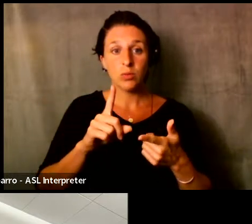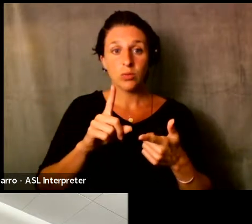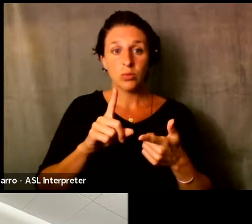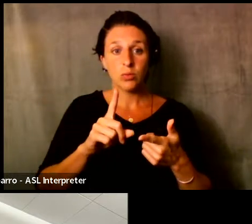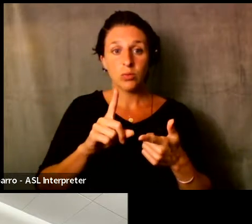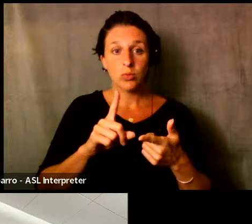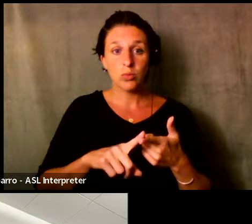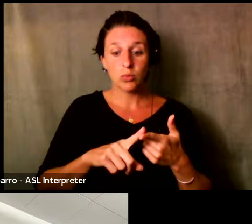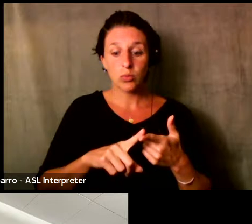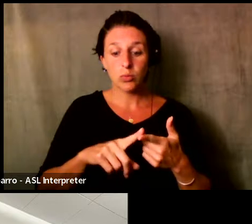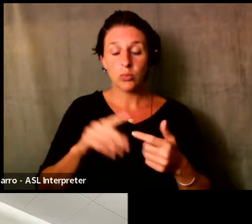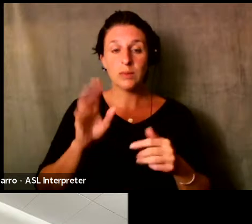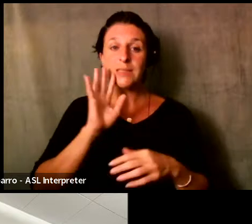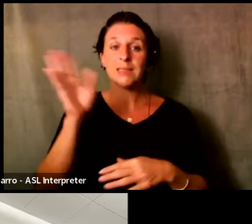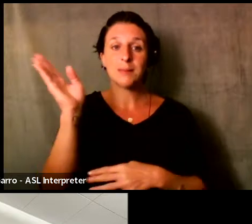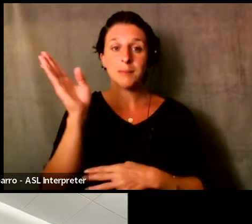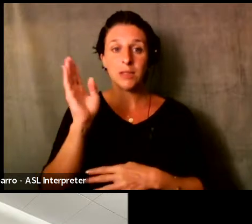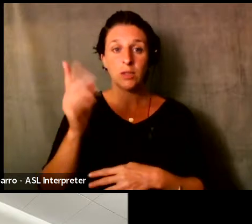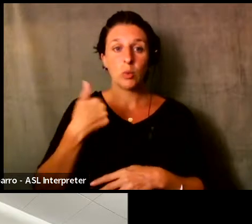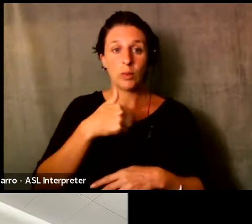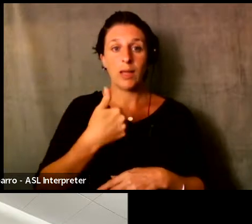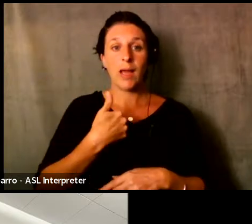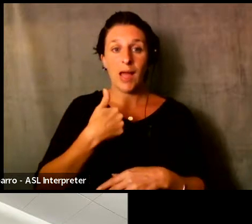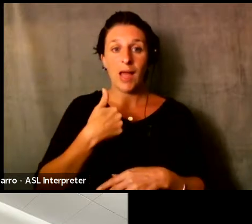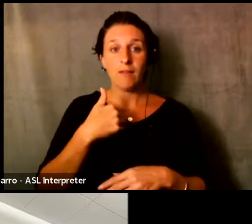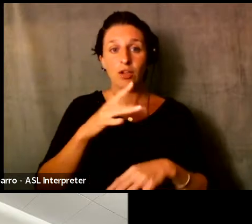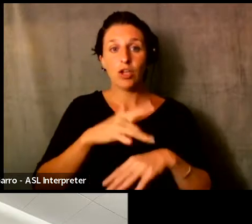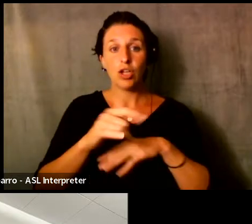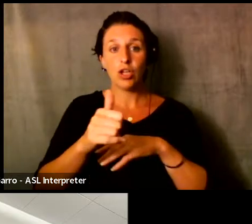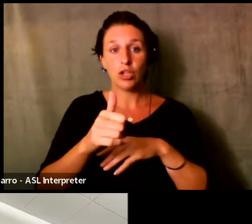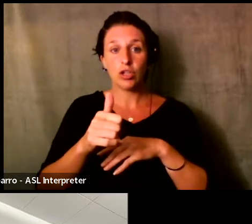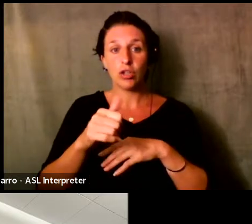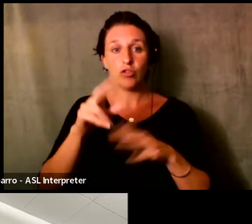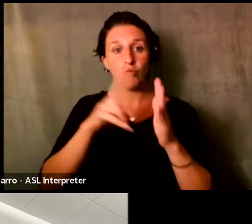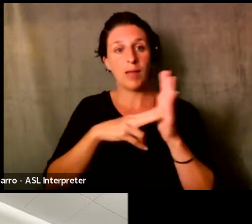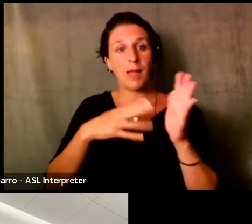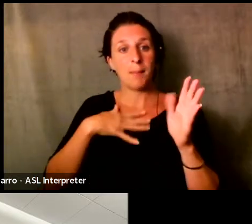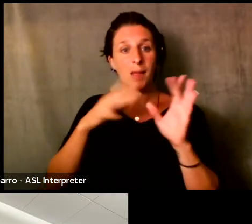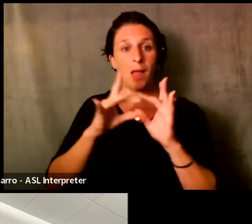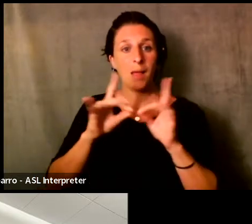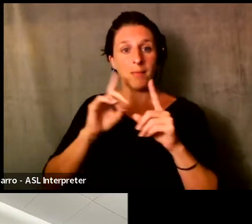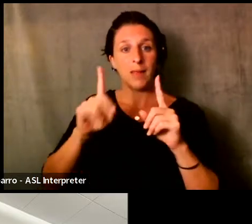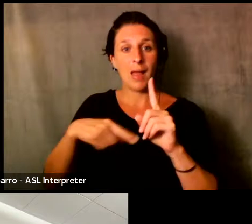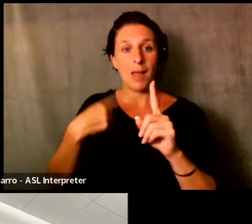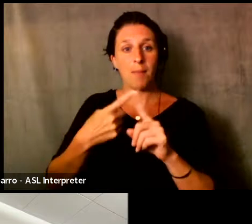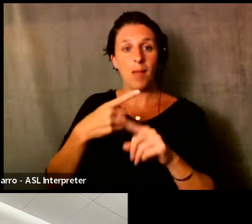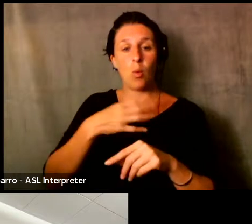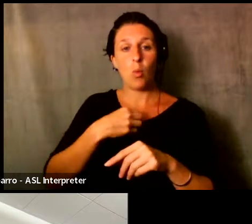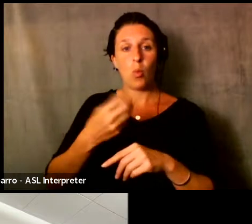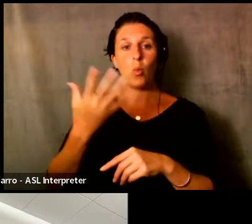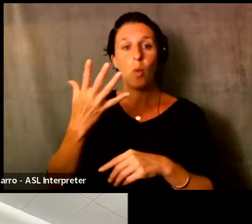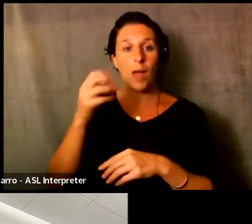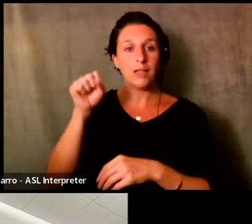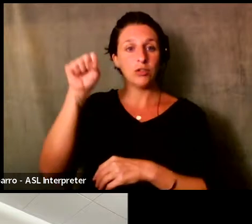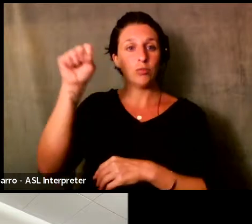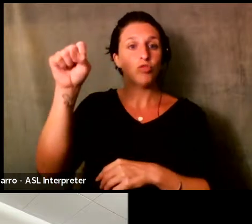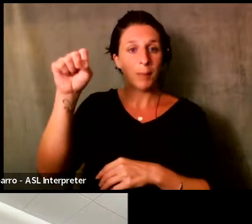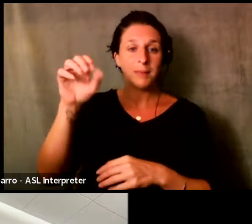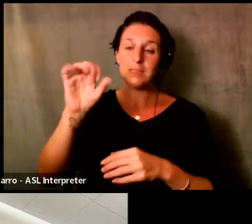had earlier that read out my comment about white supremacy culture, and I wanted